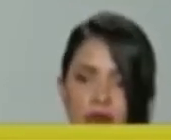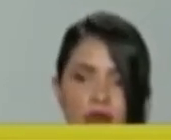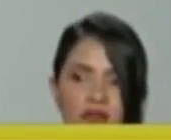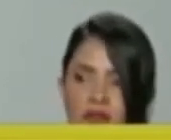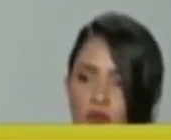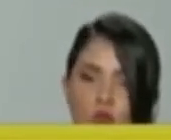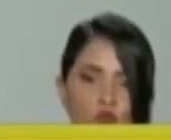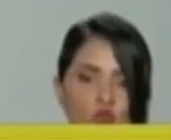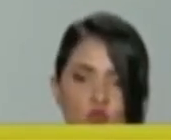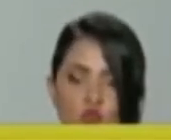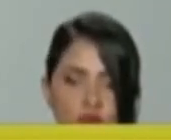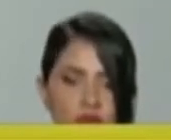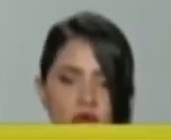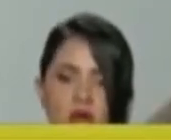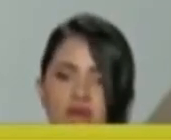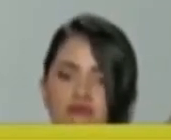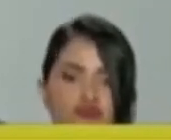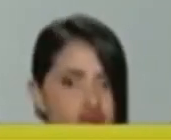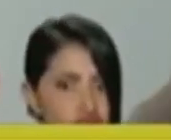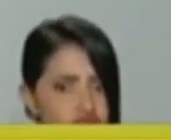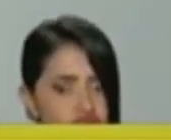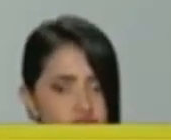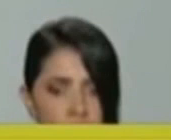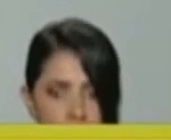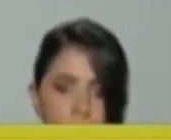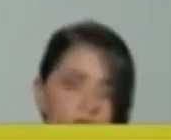And it was a president that existed.